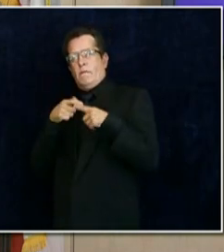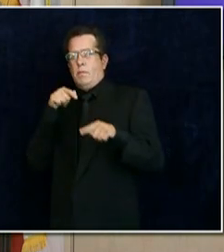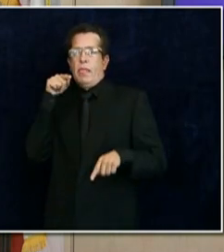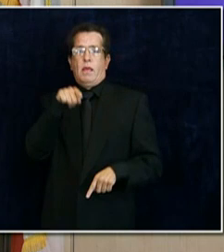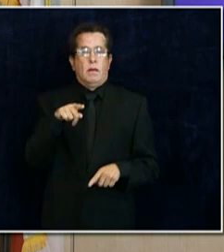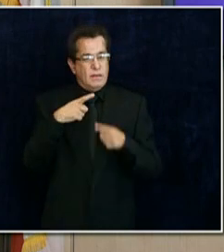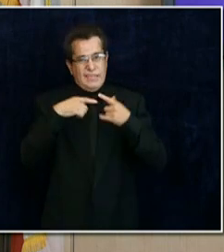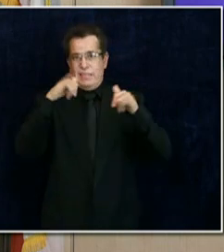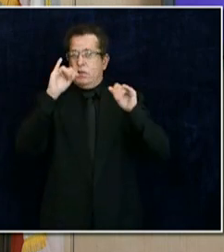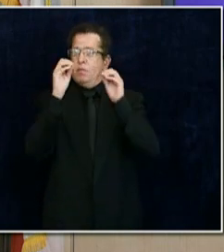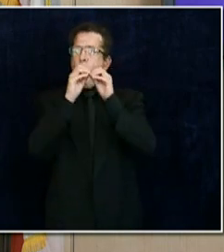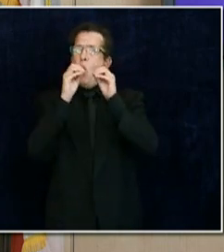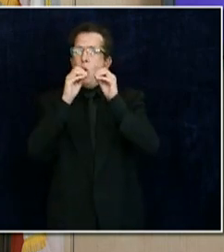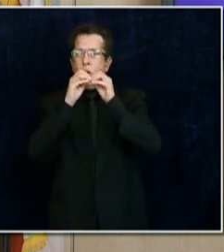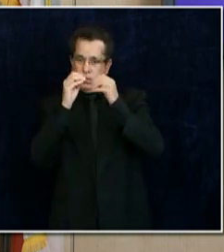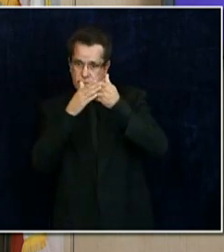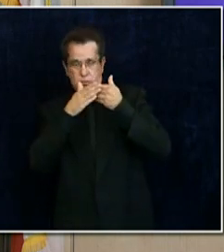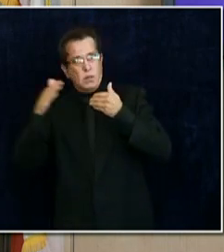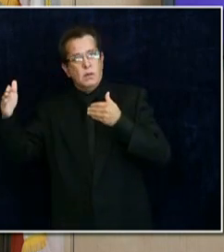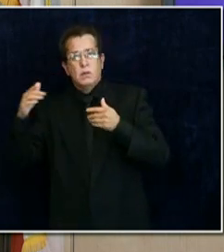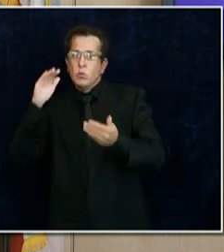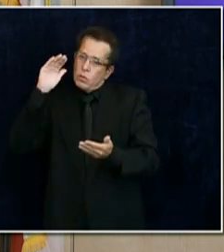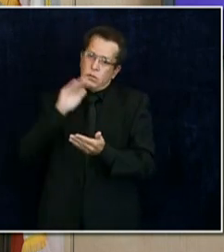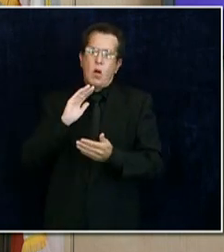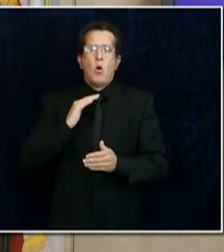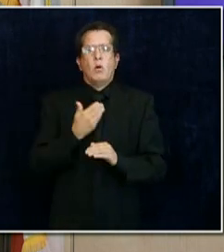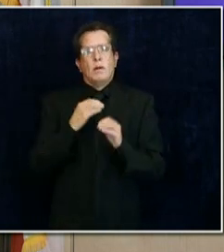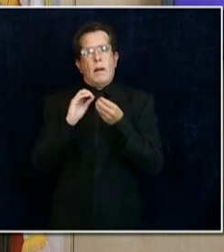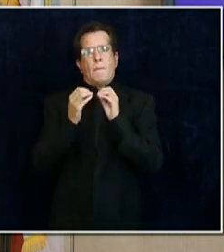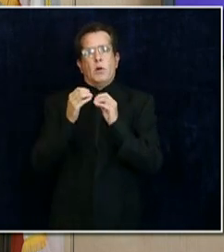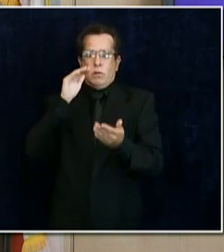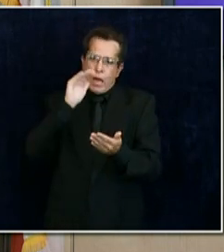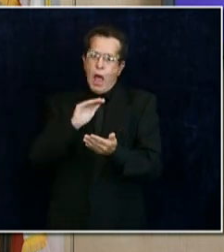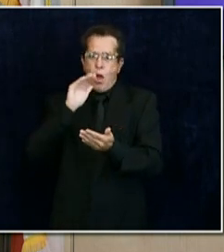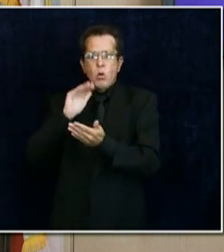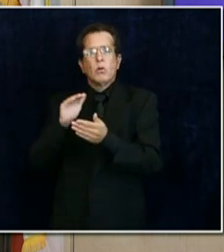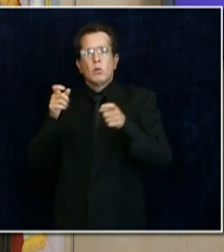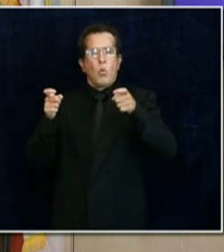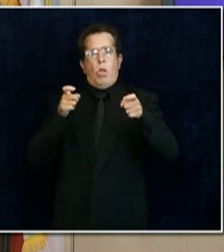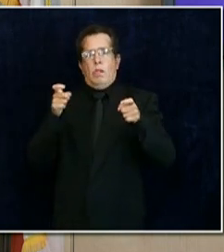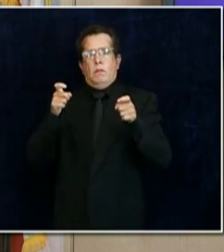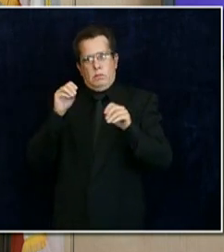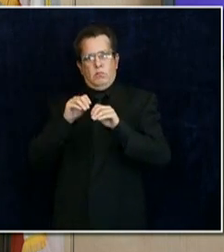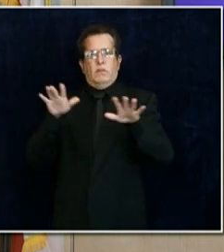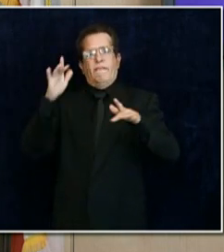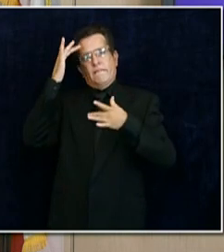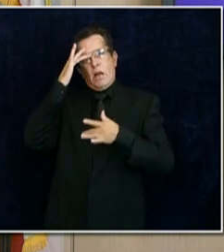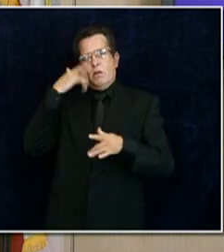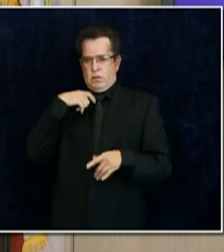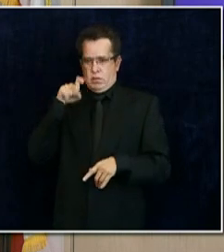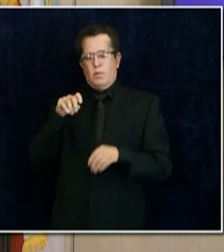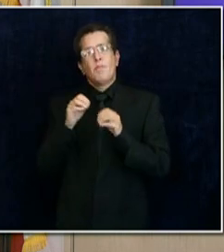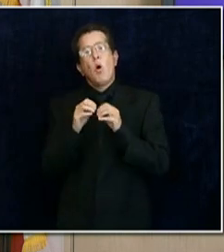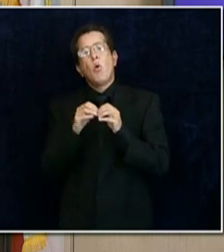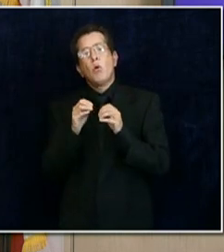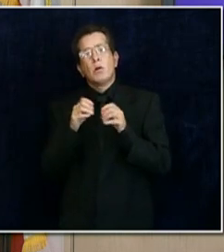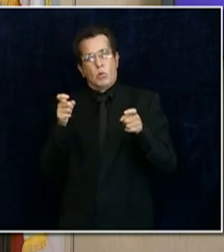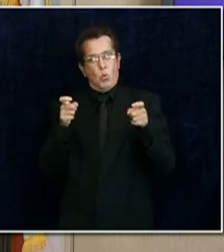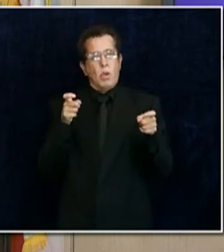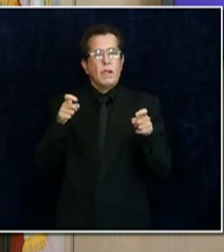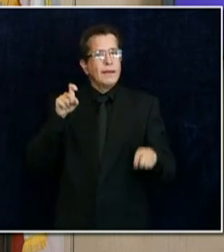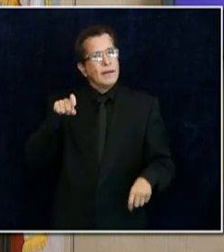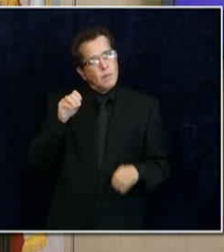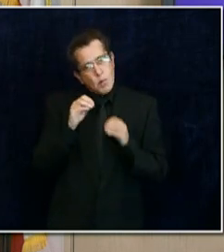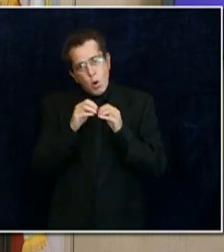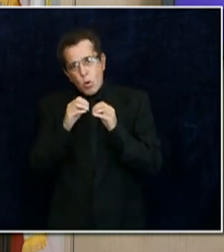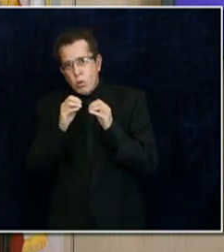go in terms of continuing to get our numbers down below the state metric that they've outlined for where they should be, and we know that we have to get there. But then we